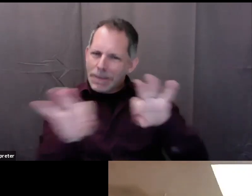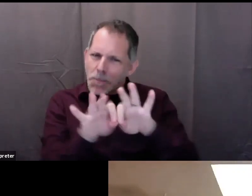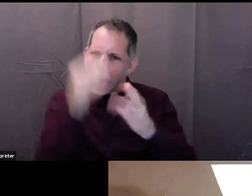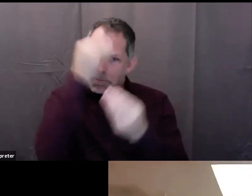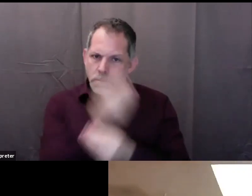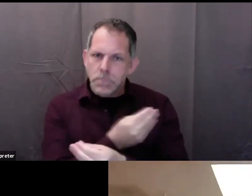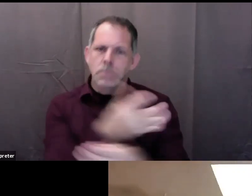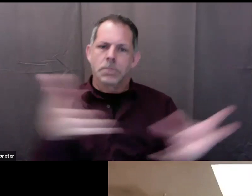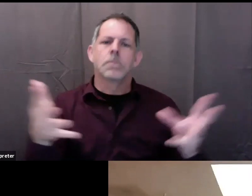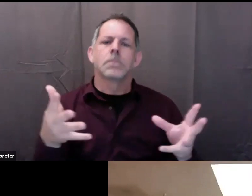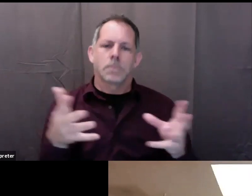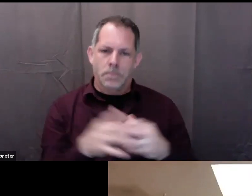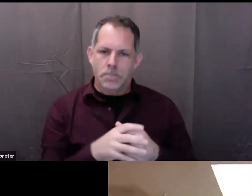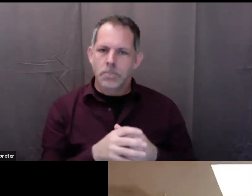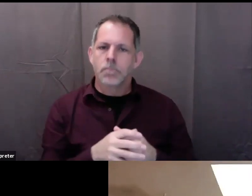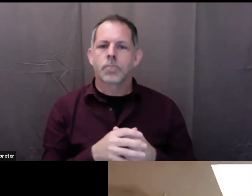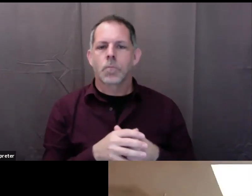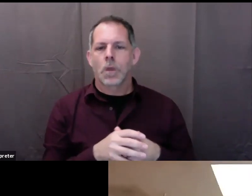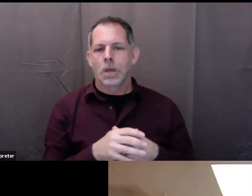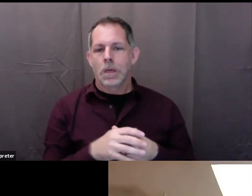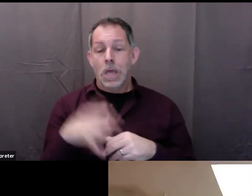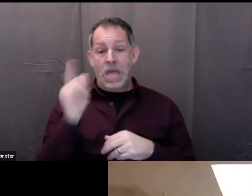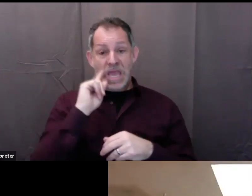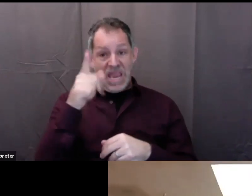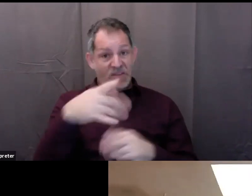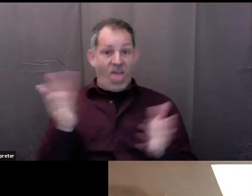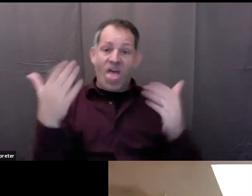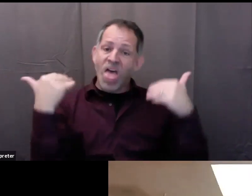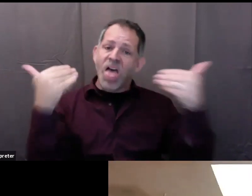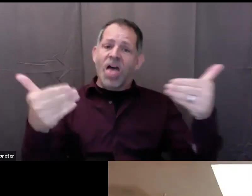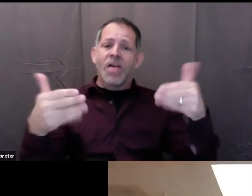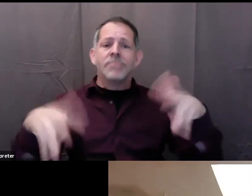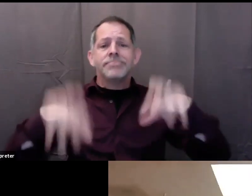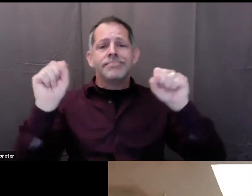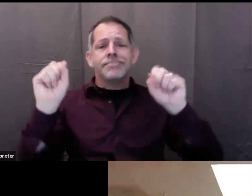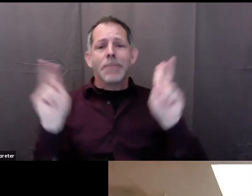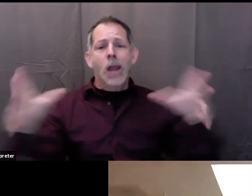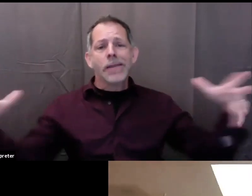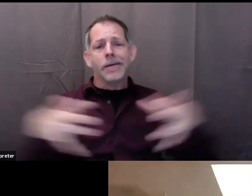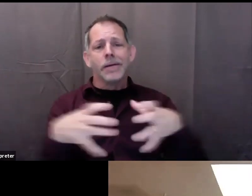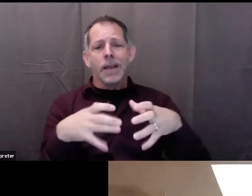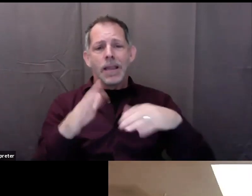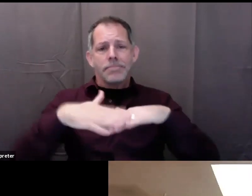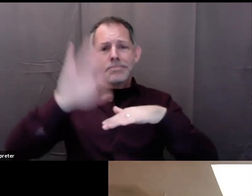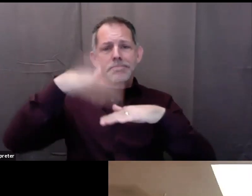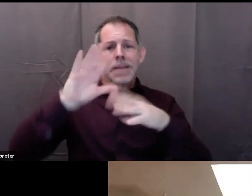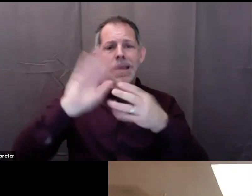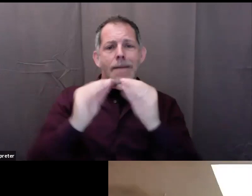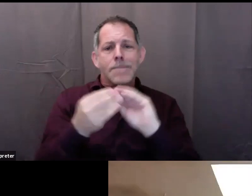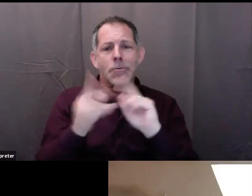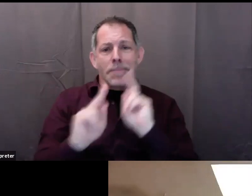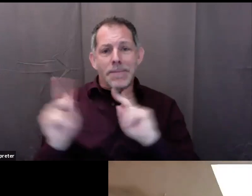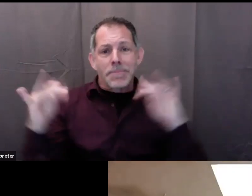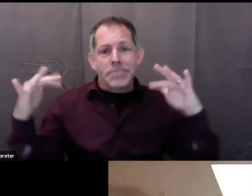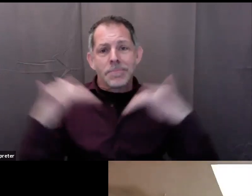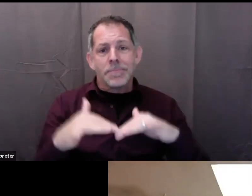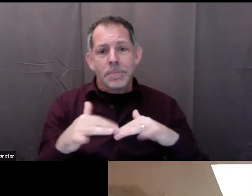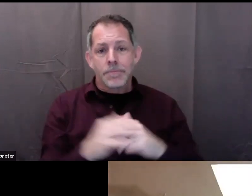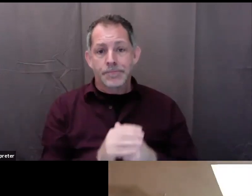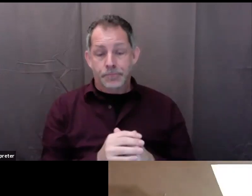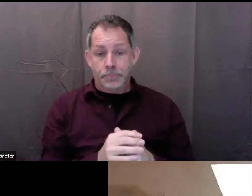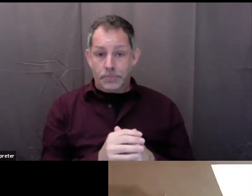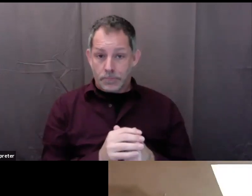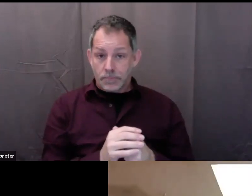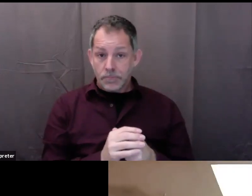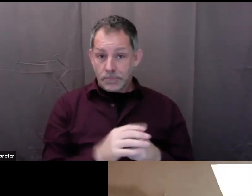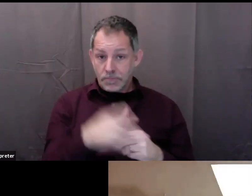exceed the permitted size, and it's you know, I guess in some sense it seems like we're trying to control folks,